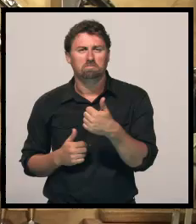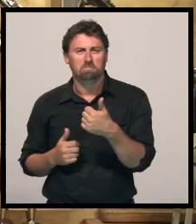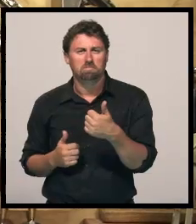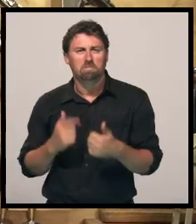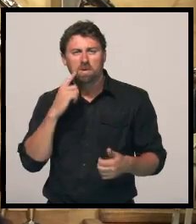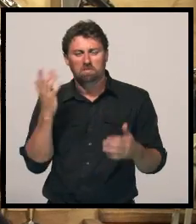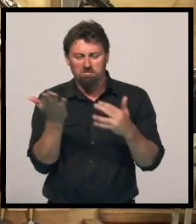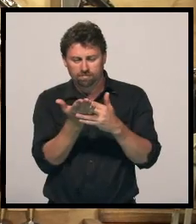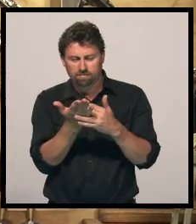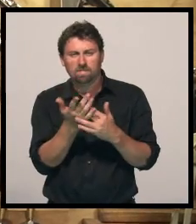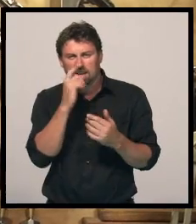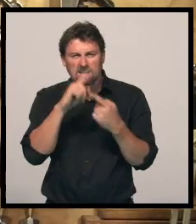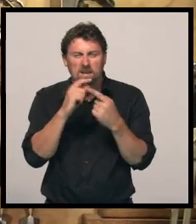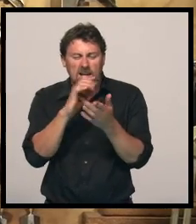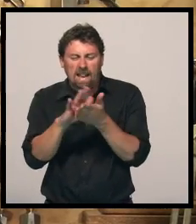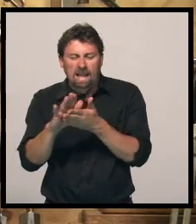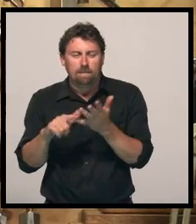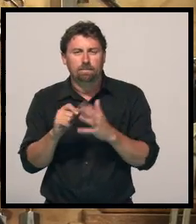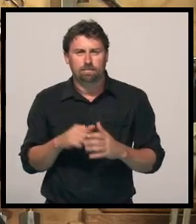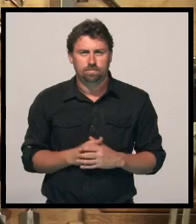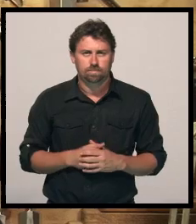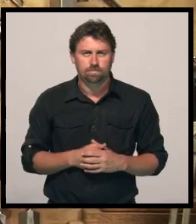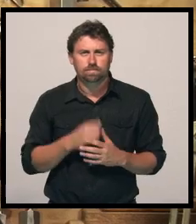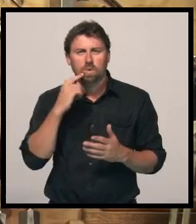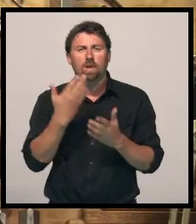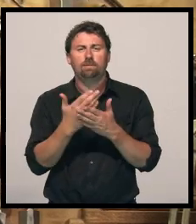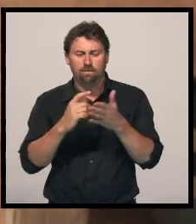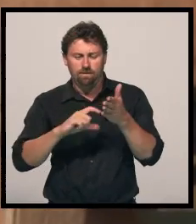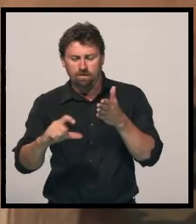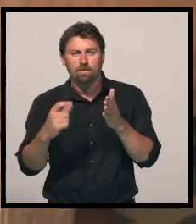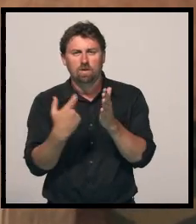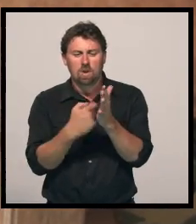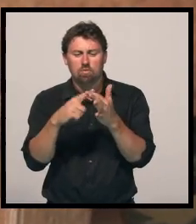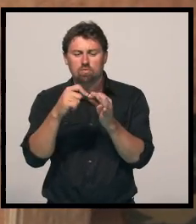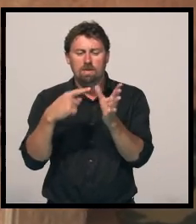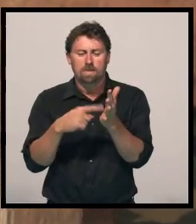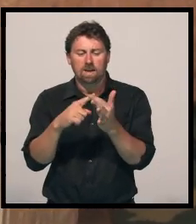up. So the rest of the rebate I'll do on the router, and we'll go over there and do that now.